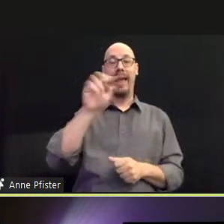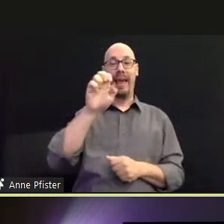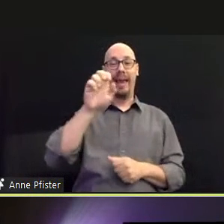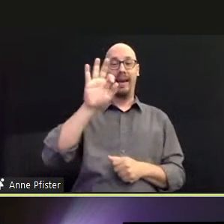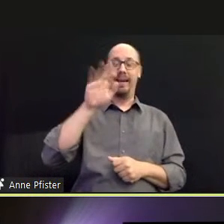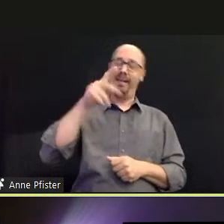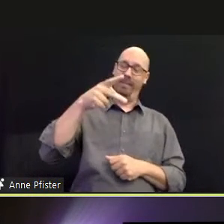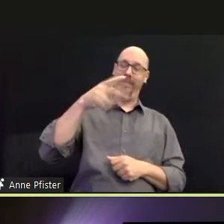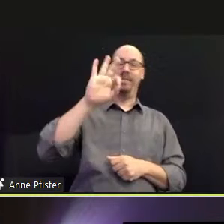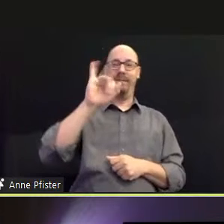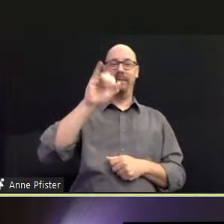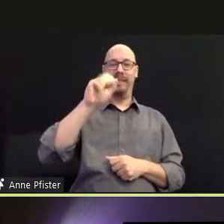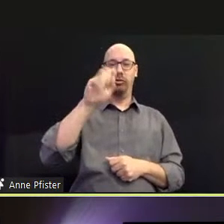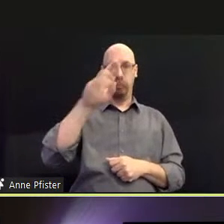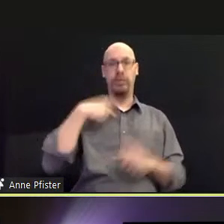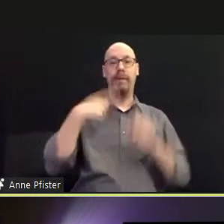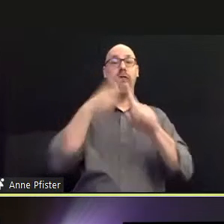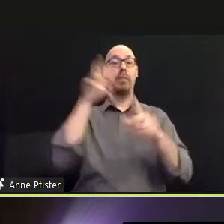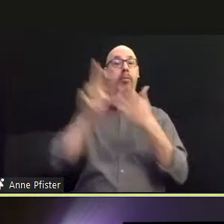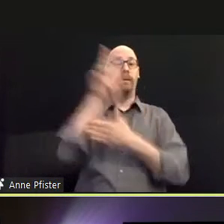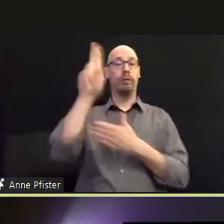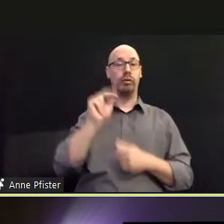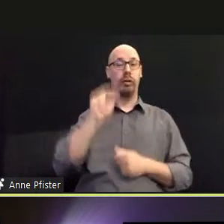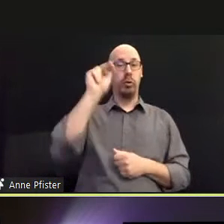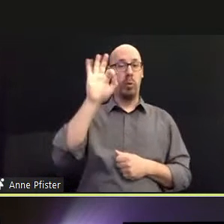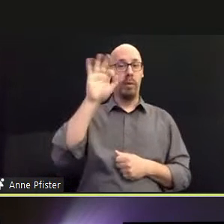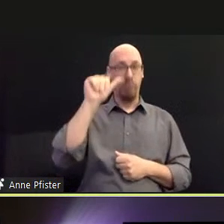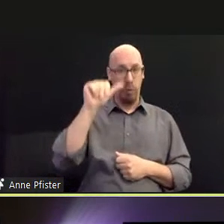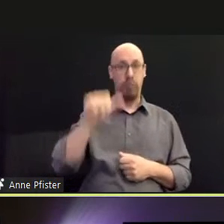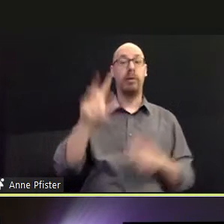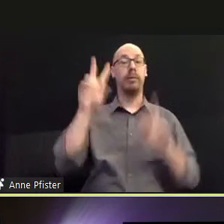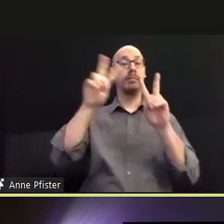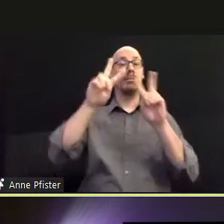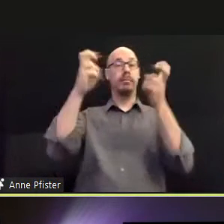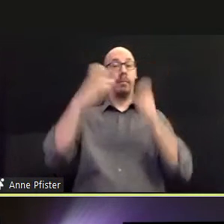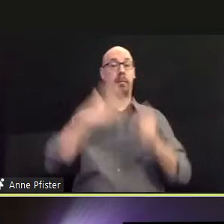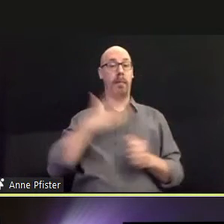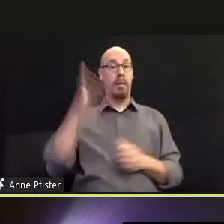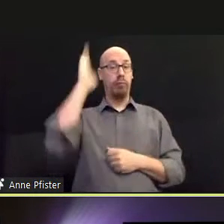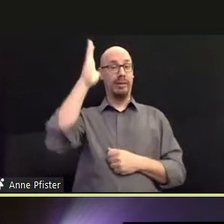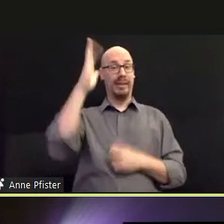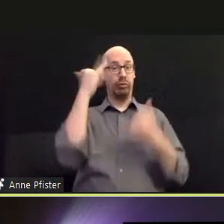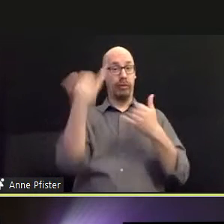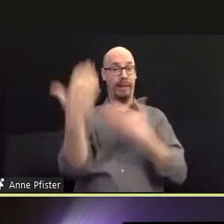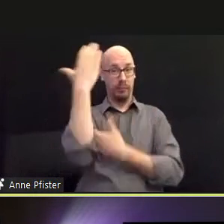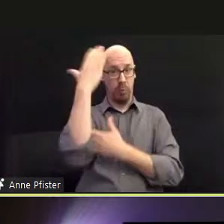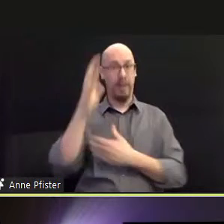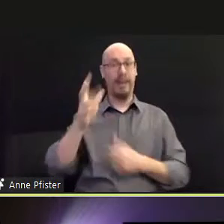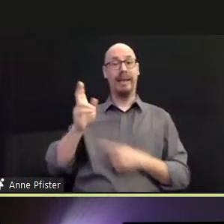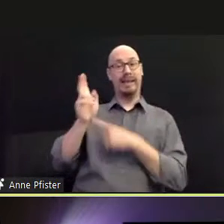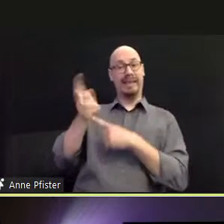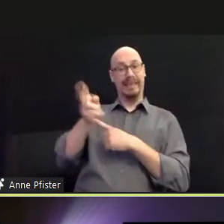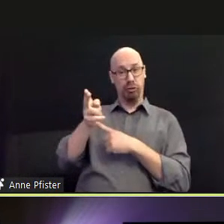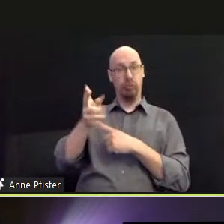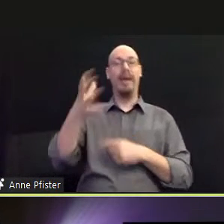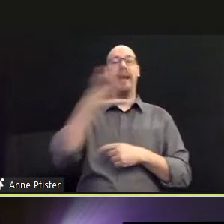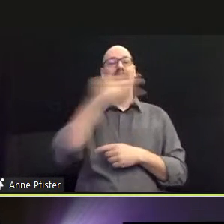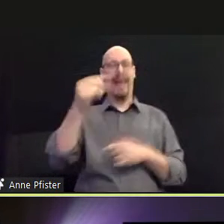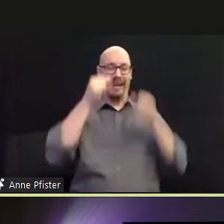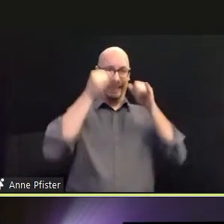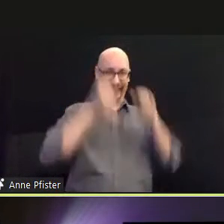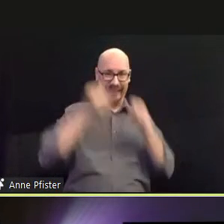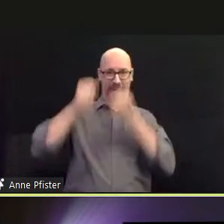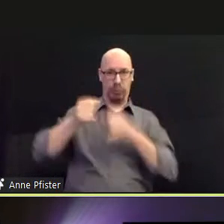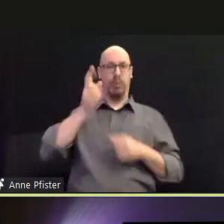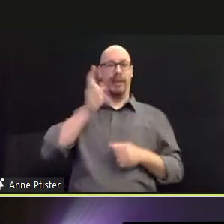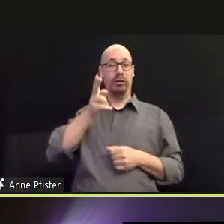from the University of North Florida. The title of my presentation this morning is History and Individual Histories in